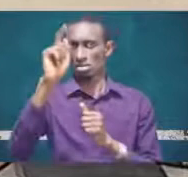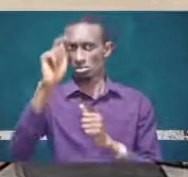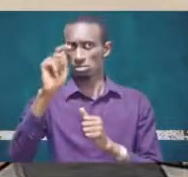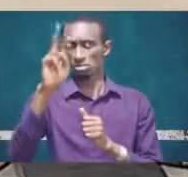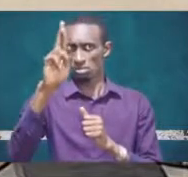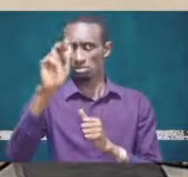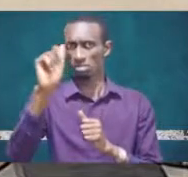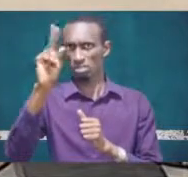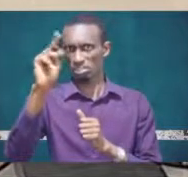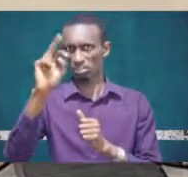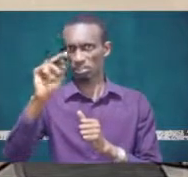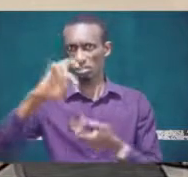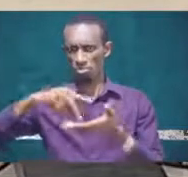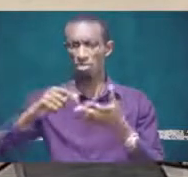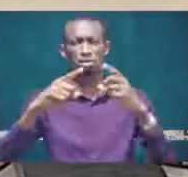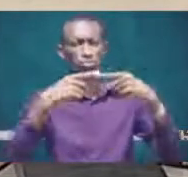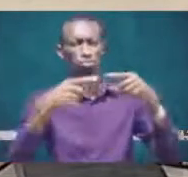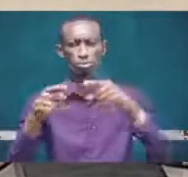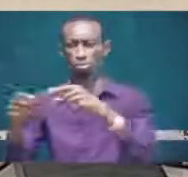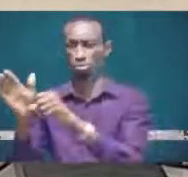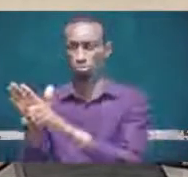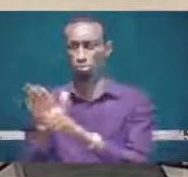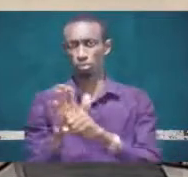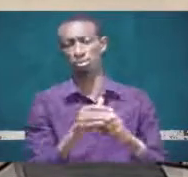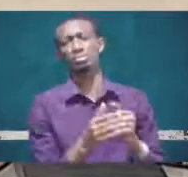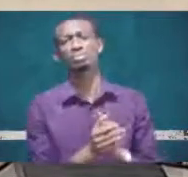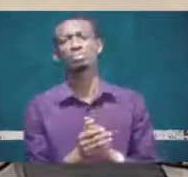means cube-shaped. Columnar means